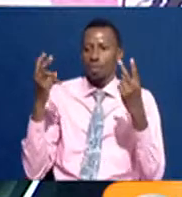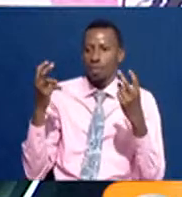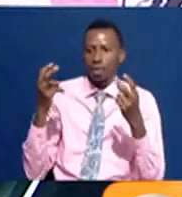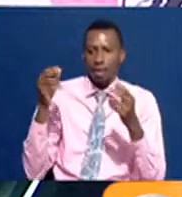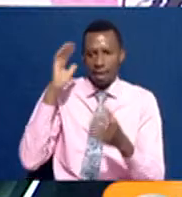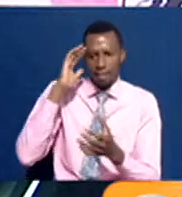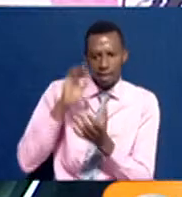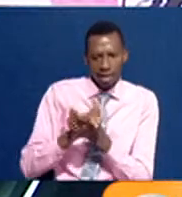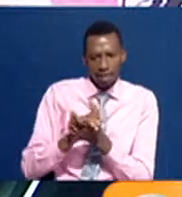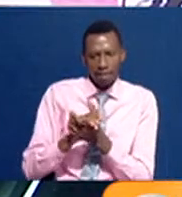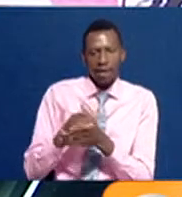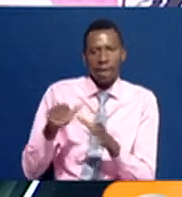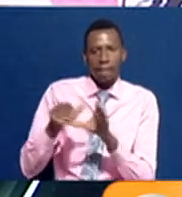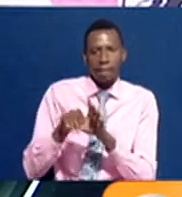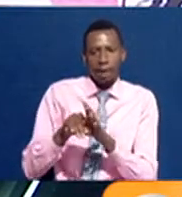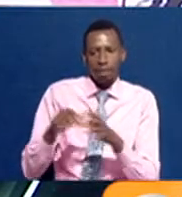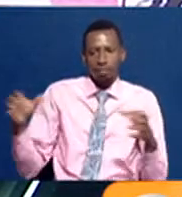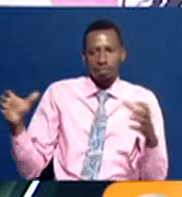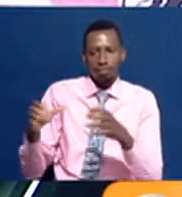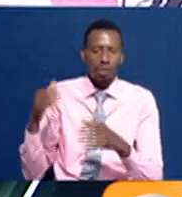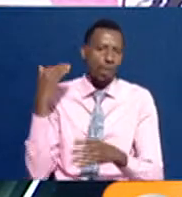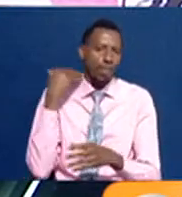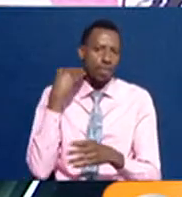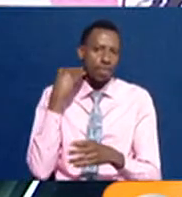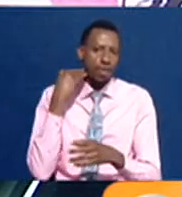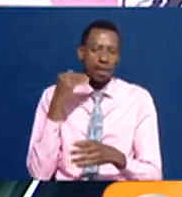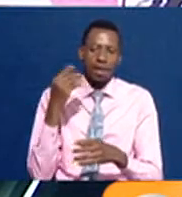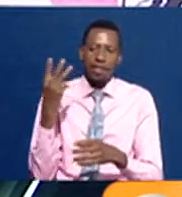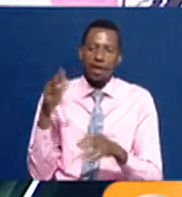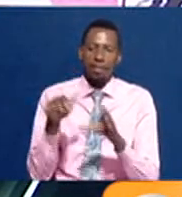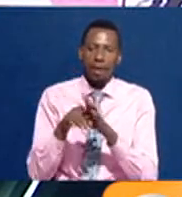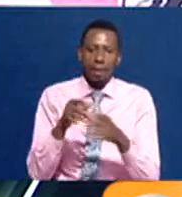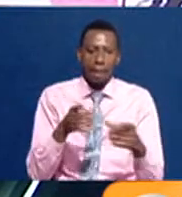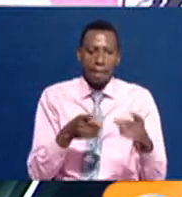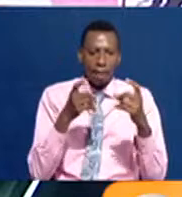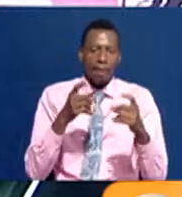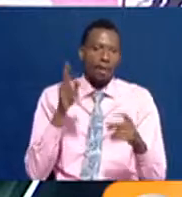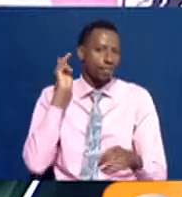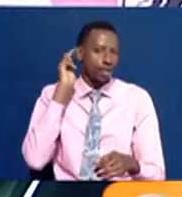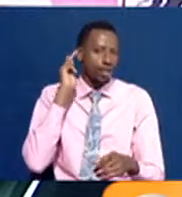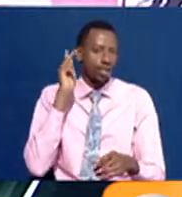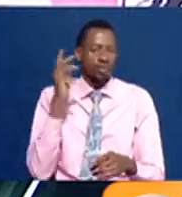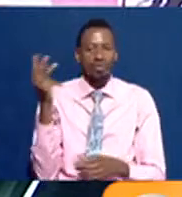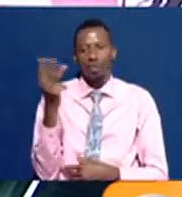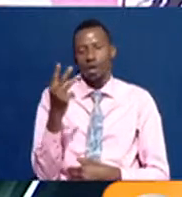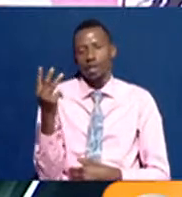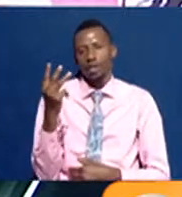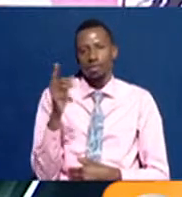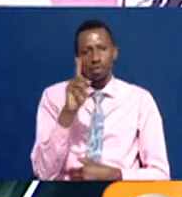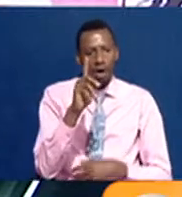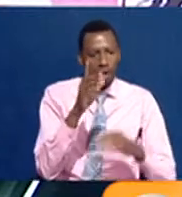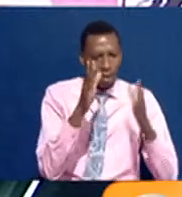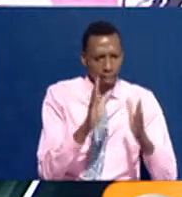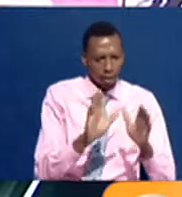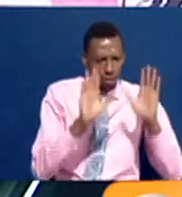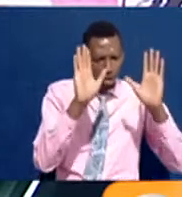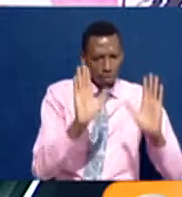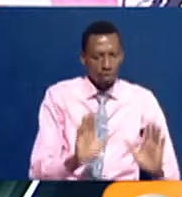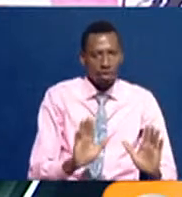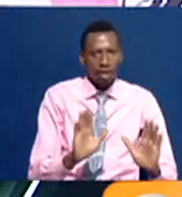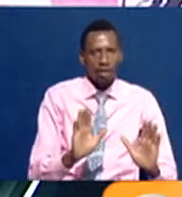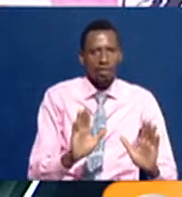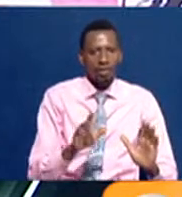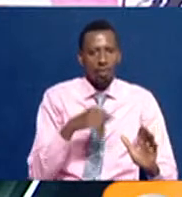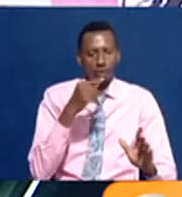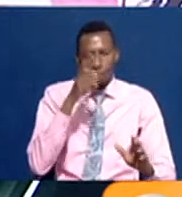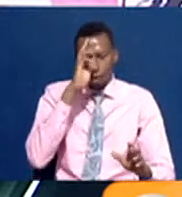Gang whose three members were shot dead in Kisii on Wednesday. It also emerged that one of the three suspects who were killed by police was a